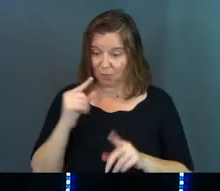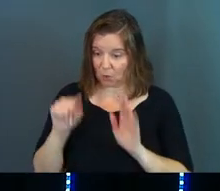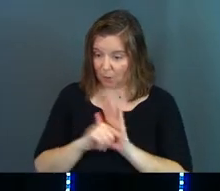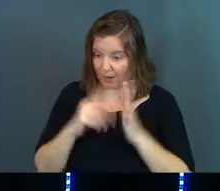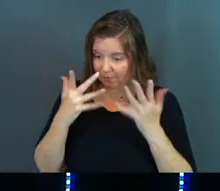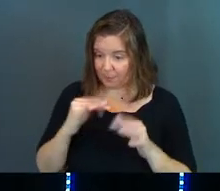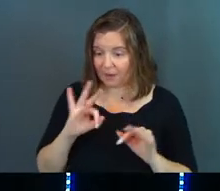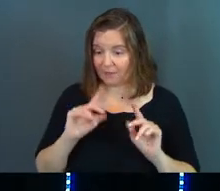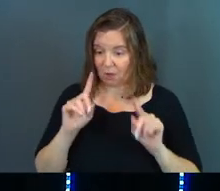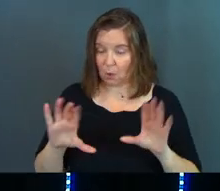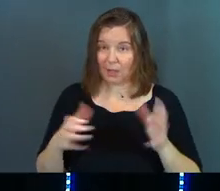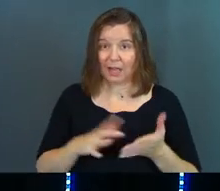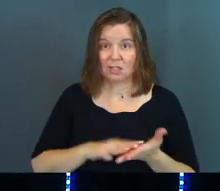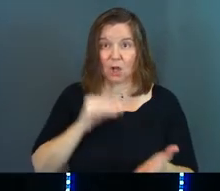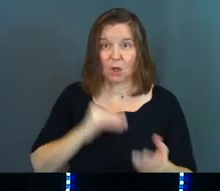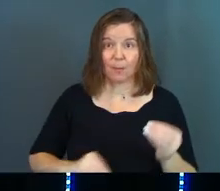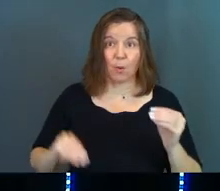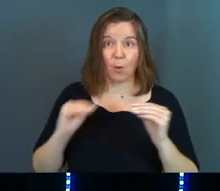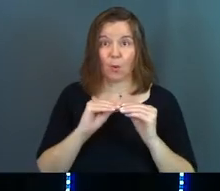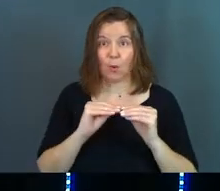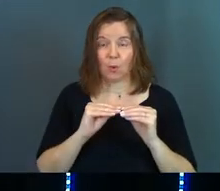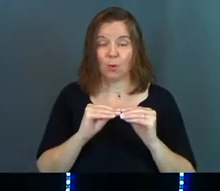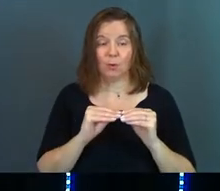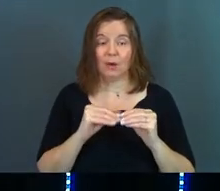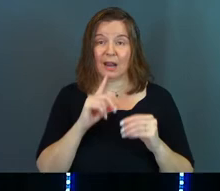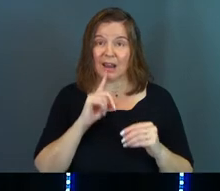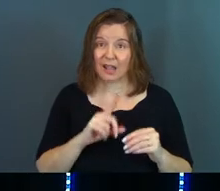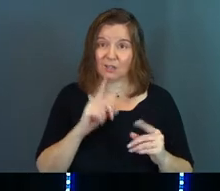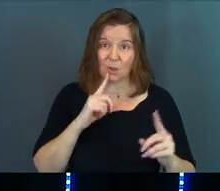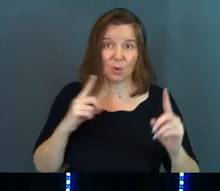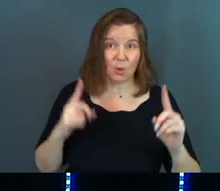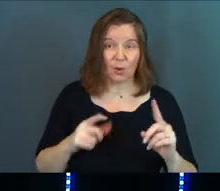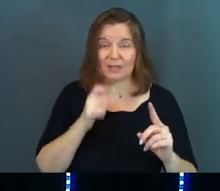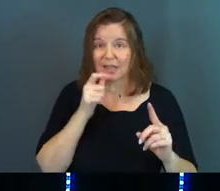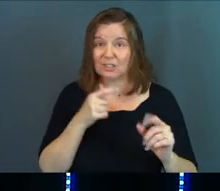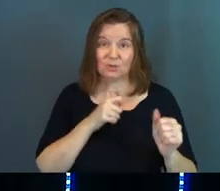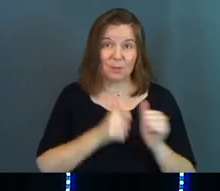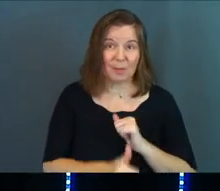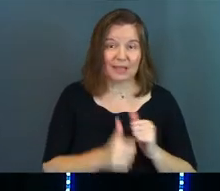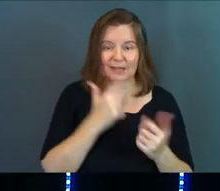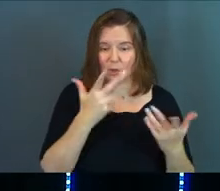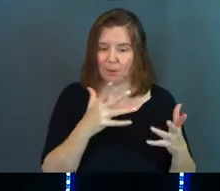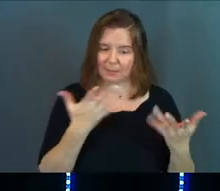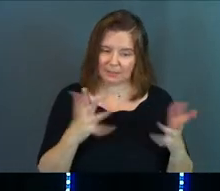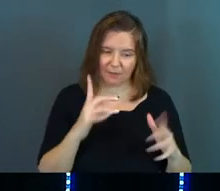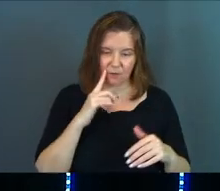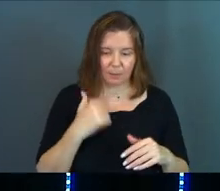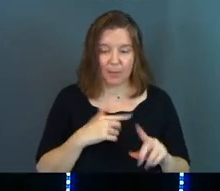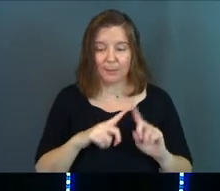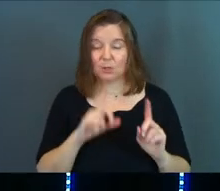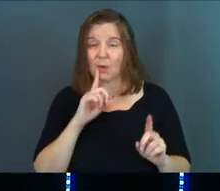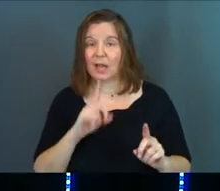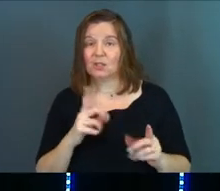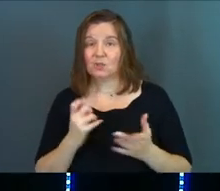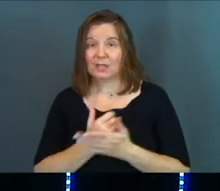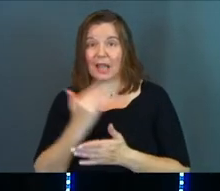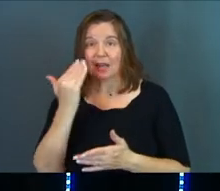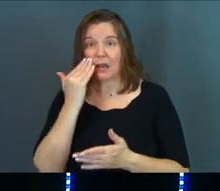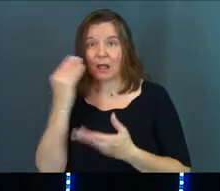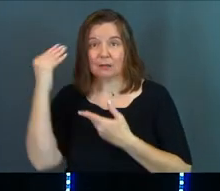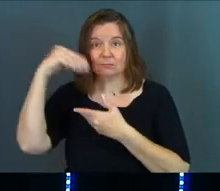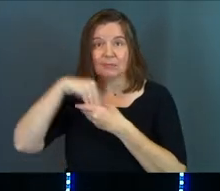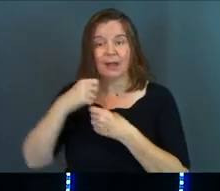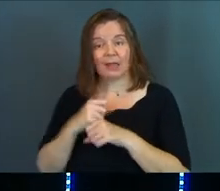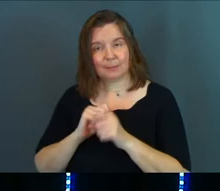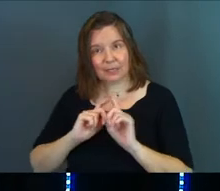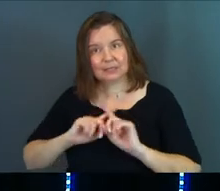grade, but if I go to class and learn some more, and actually the goal is no longer just to pass because it's already been done for me, but to actually gain knowledge, then I can